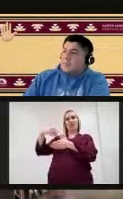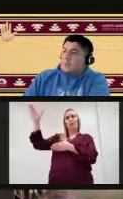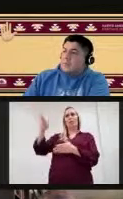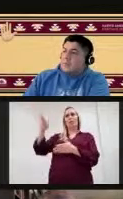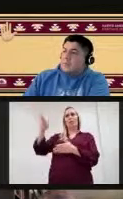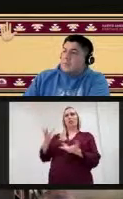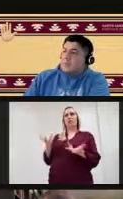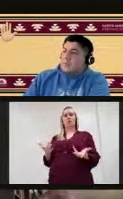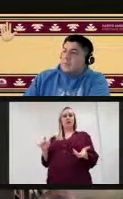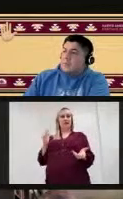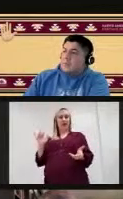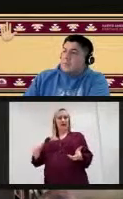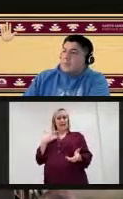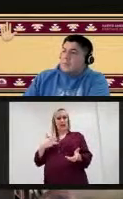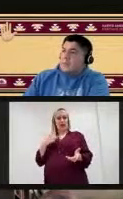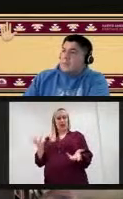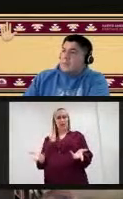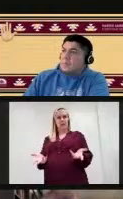just,